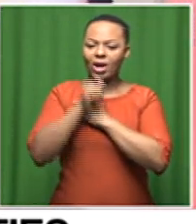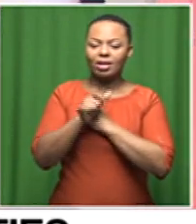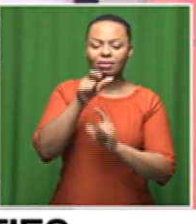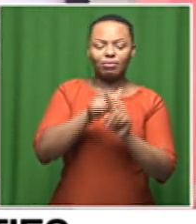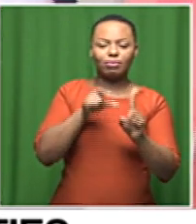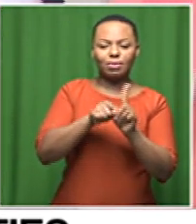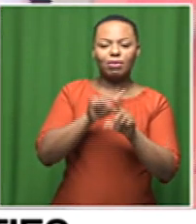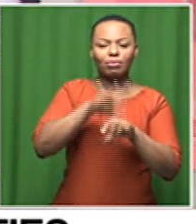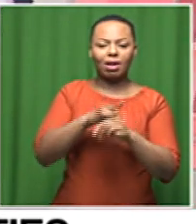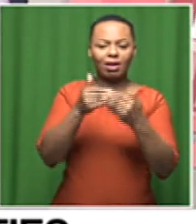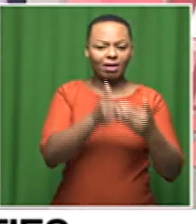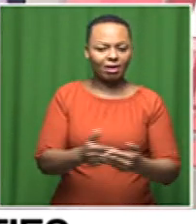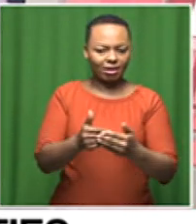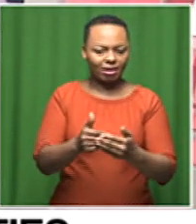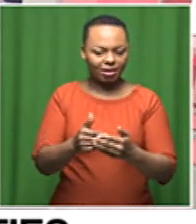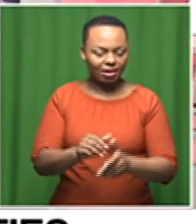patients?